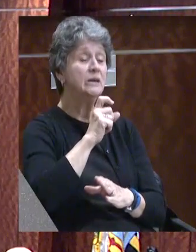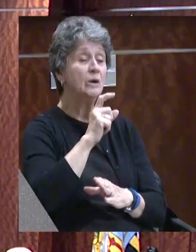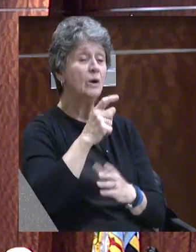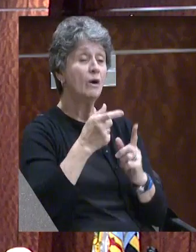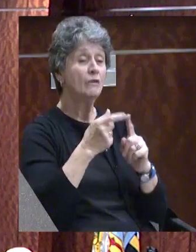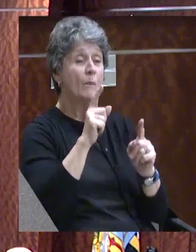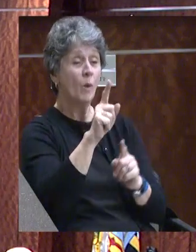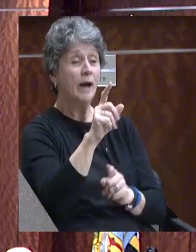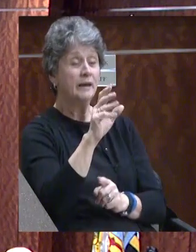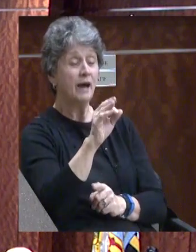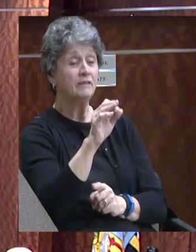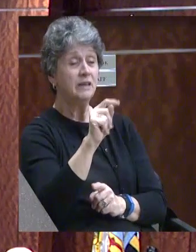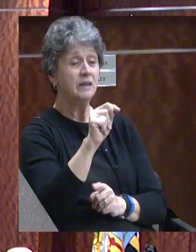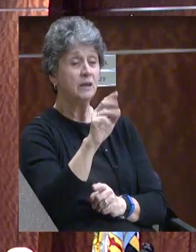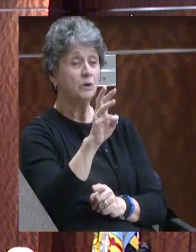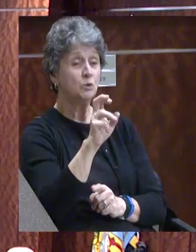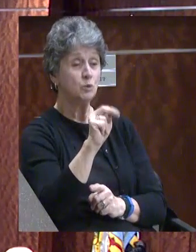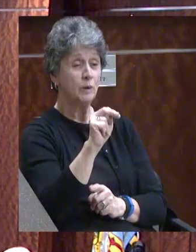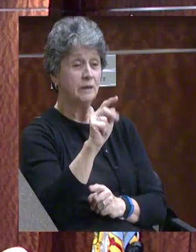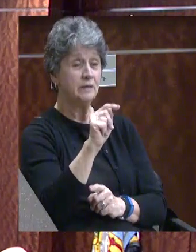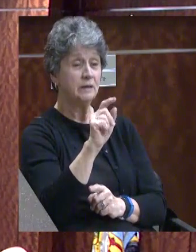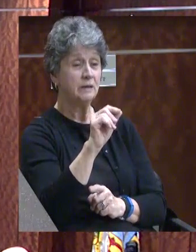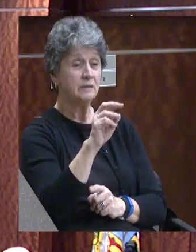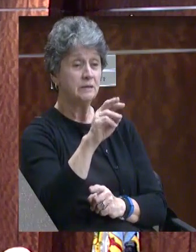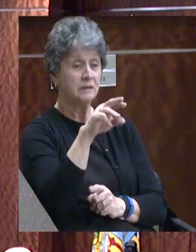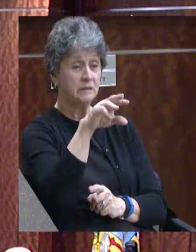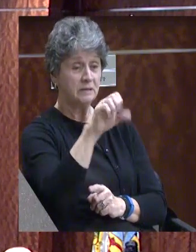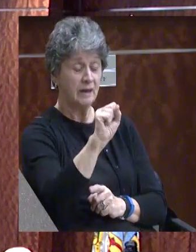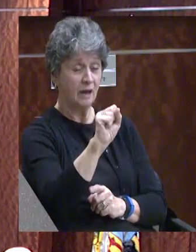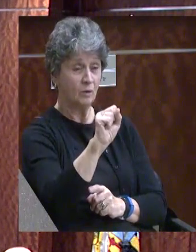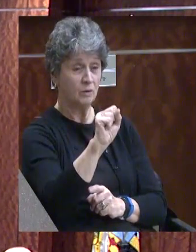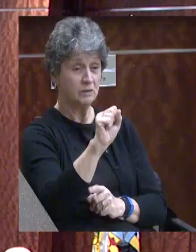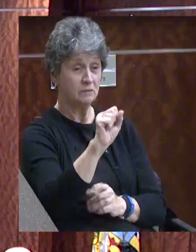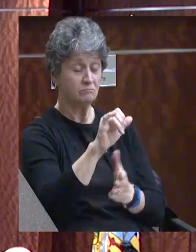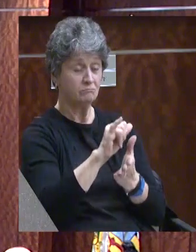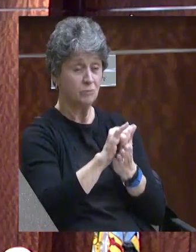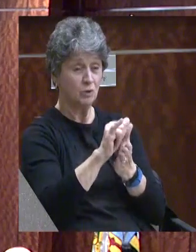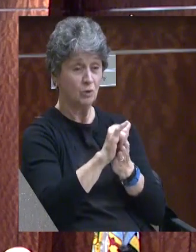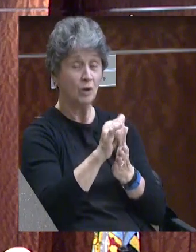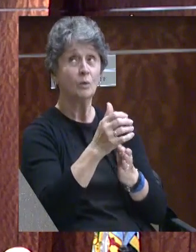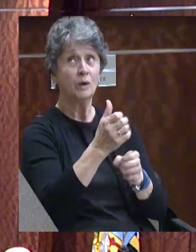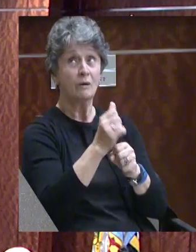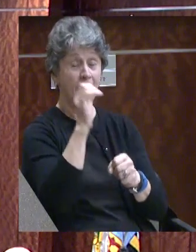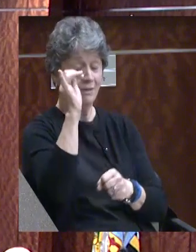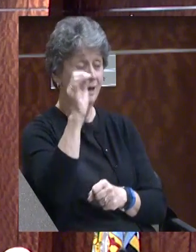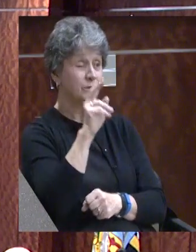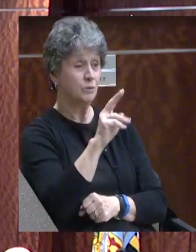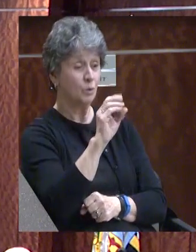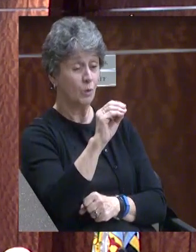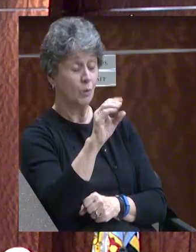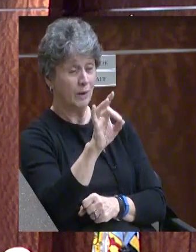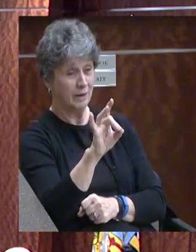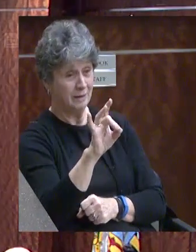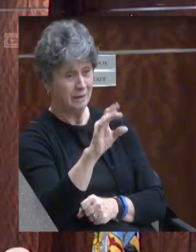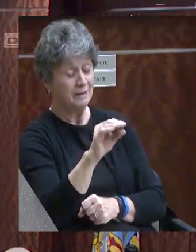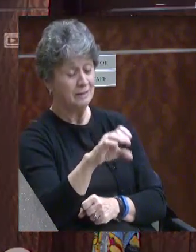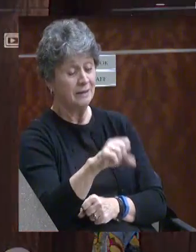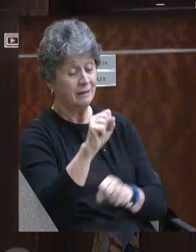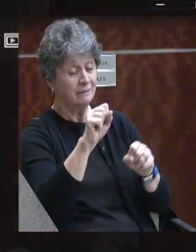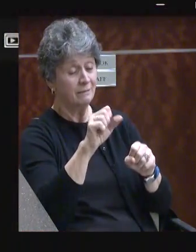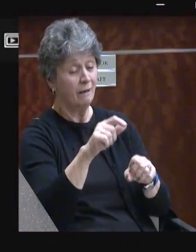towers at the World Trade Center. We got that in 2008. It's taken us quite a long time to memorialize that,